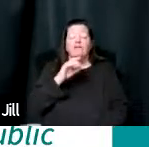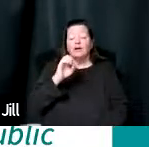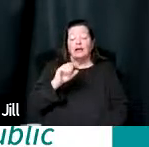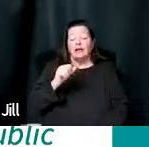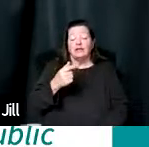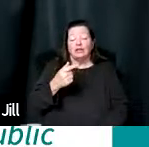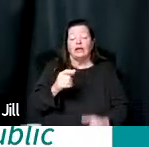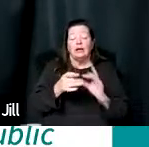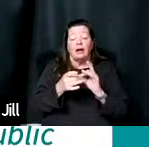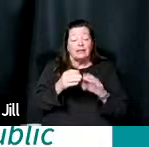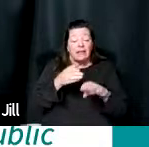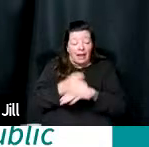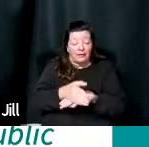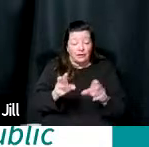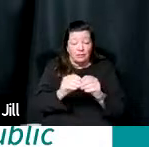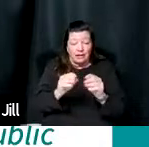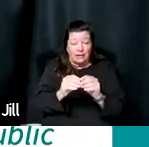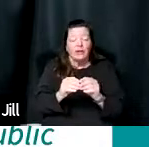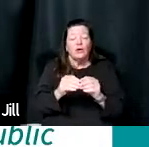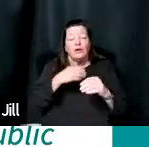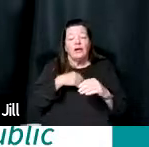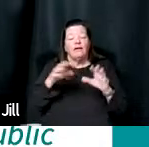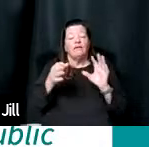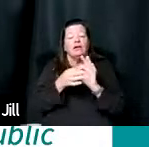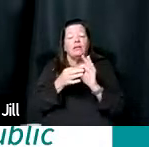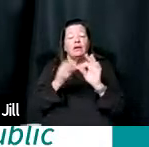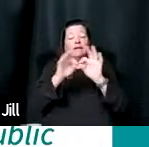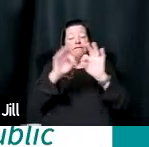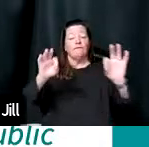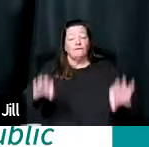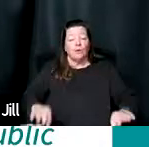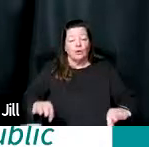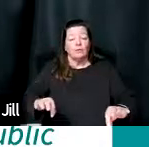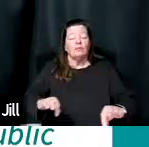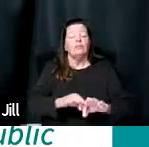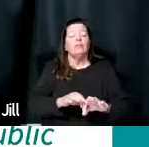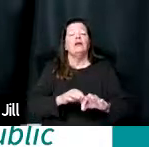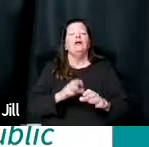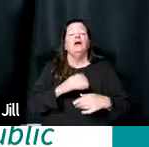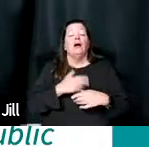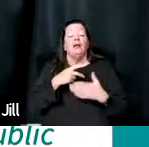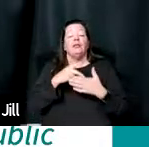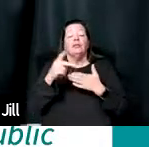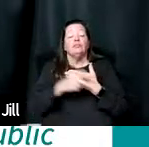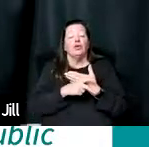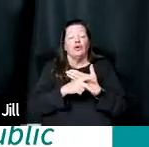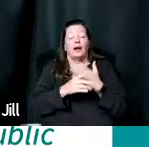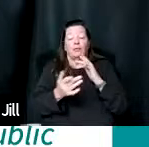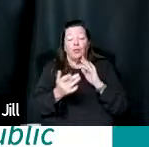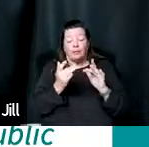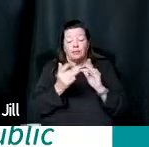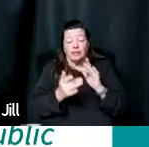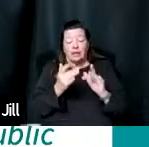meeting, we have a comment form on the program website, or you may email your comments